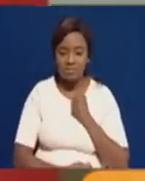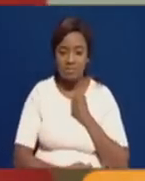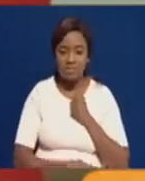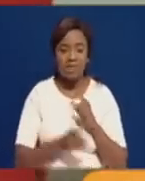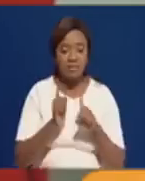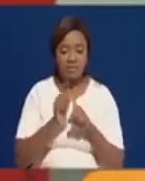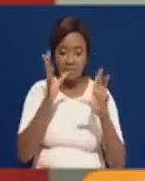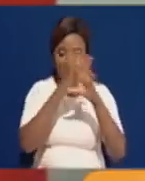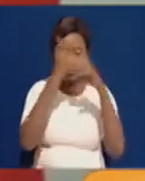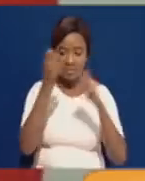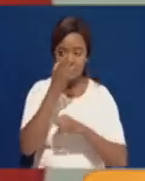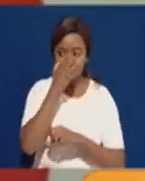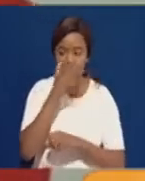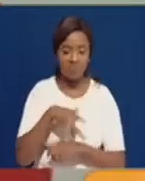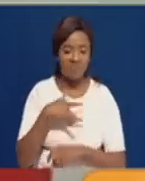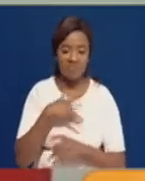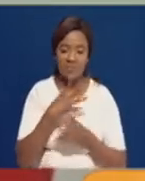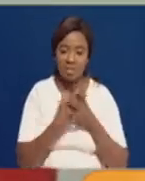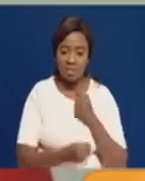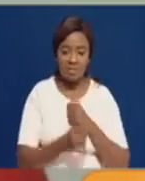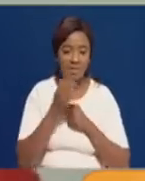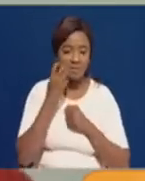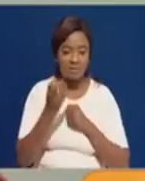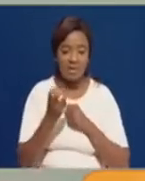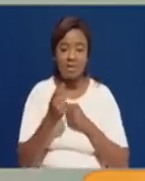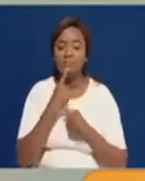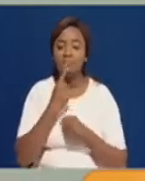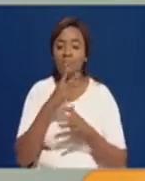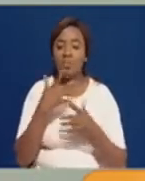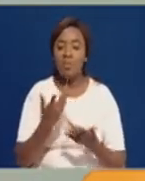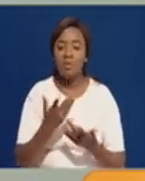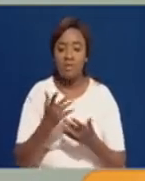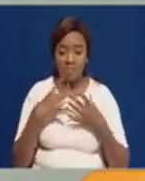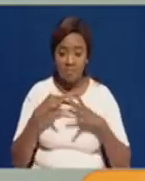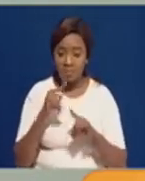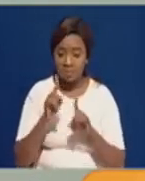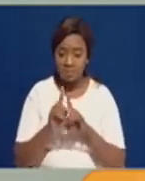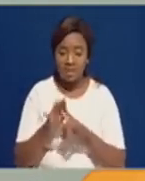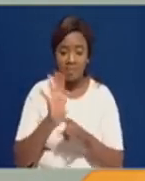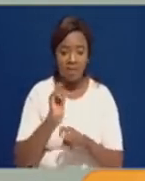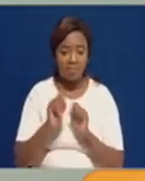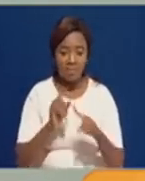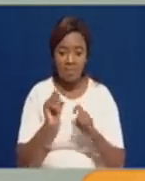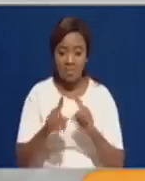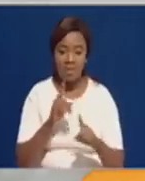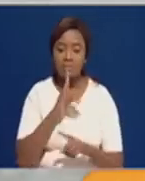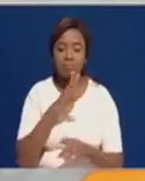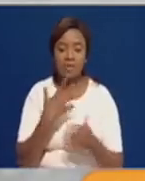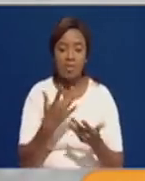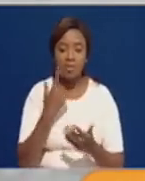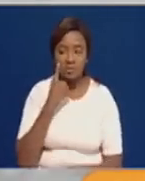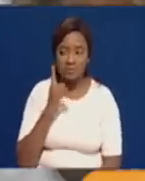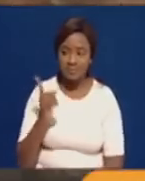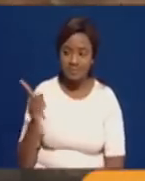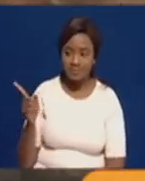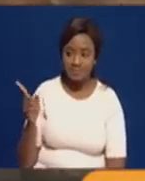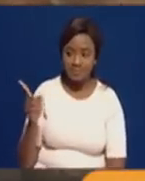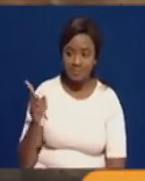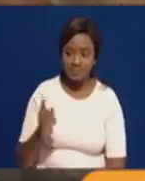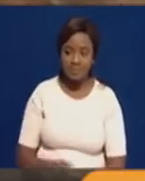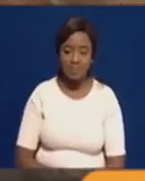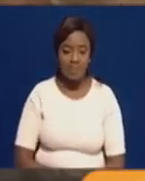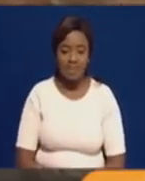the president, William Ruto, leading in the tributes that have continued to flow in since the confirmation of her death. President Ruto